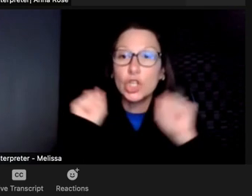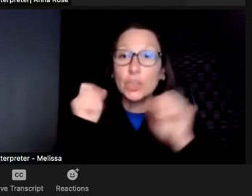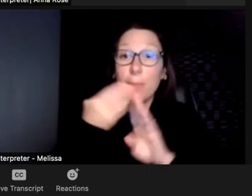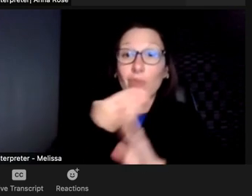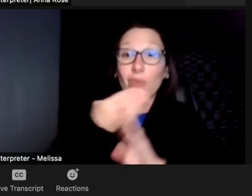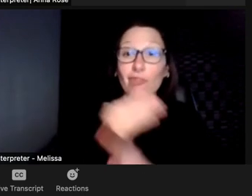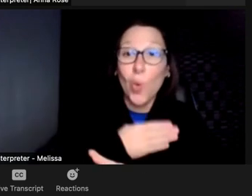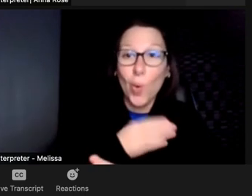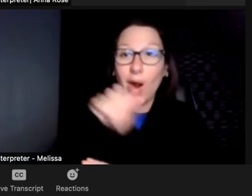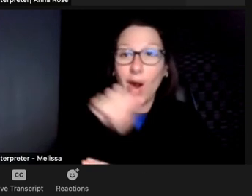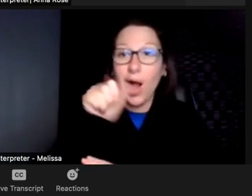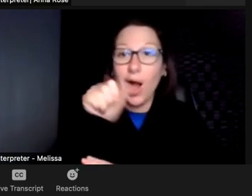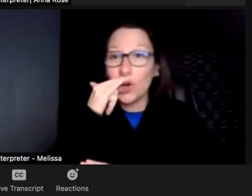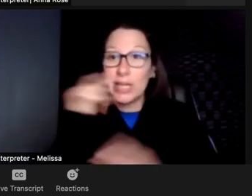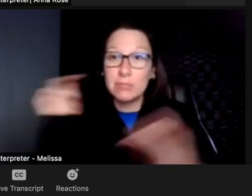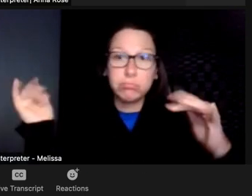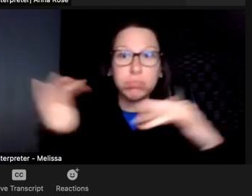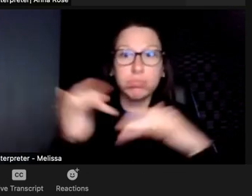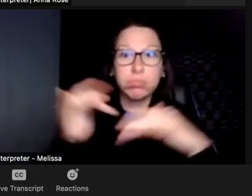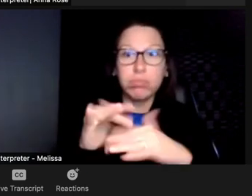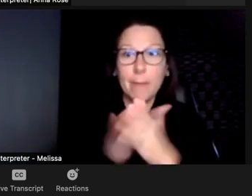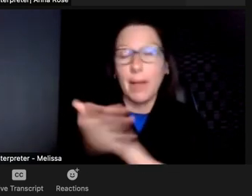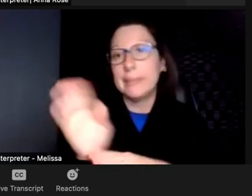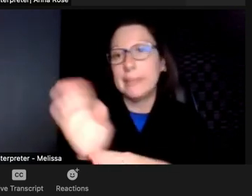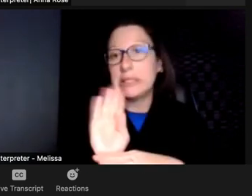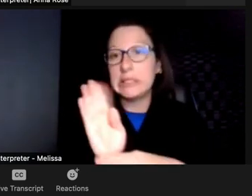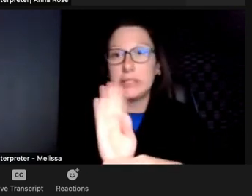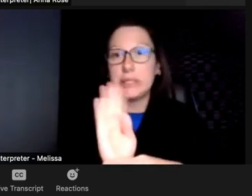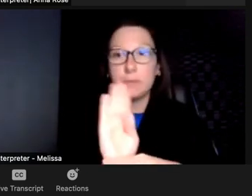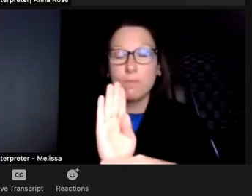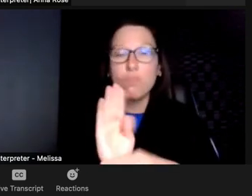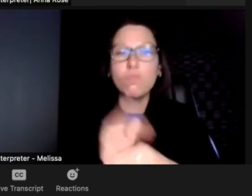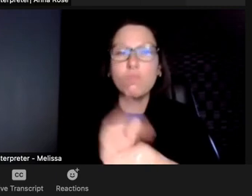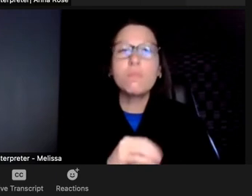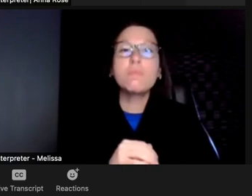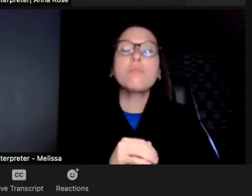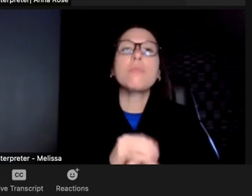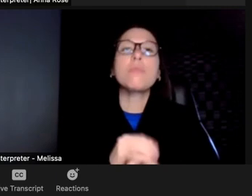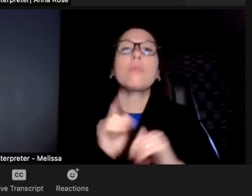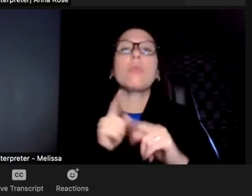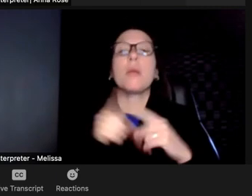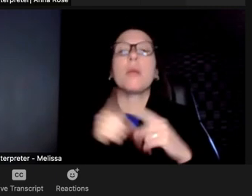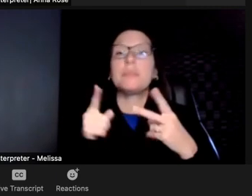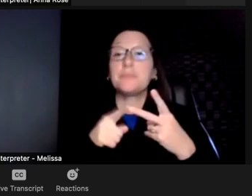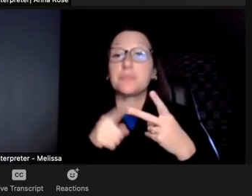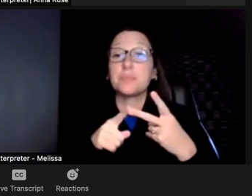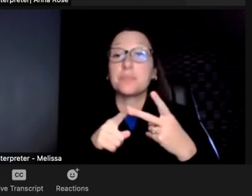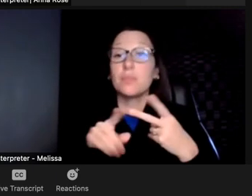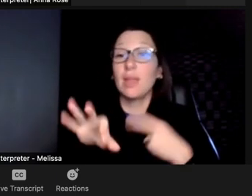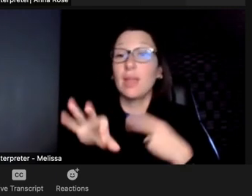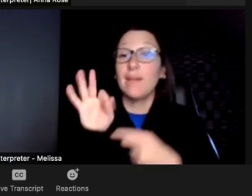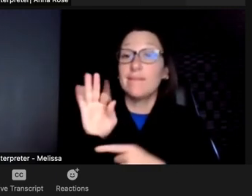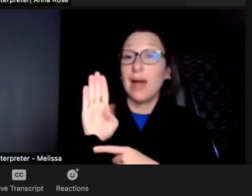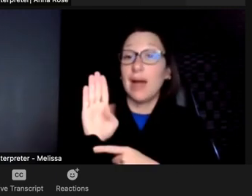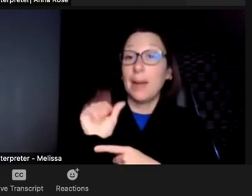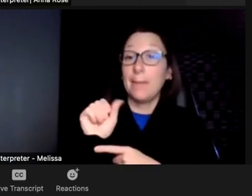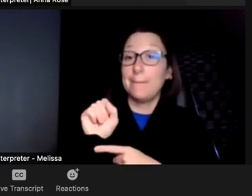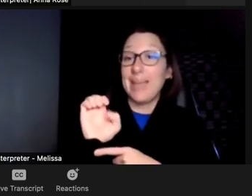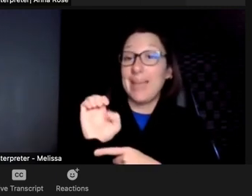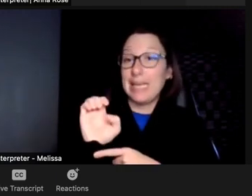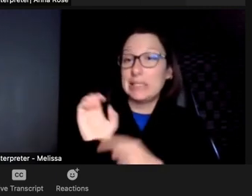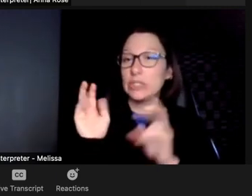kids show up and it gets so busy. Another would be to, find a base, find like a safe place